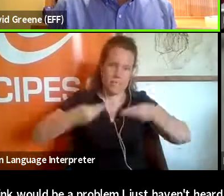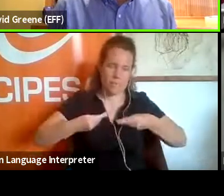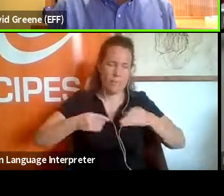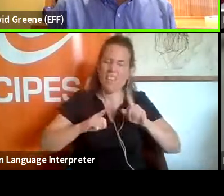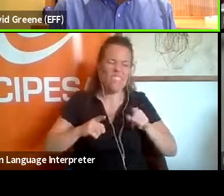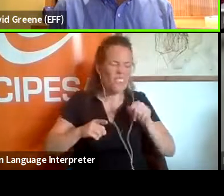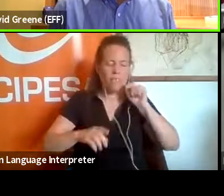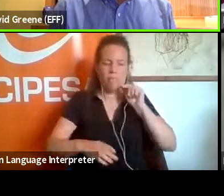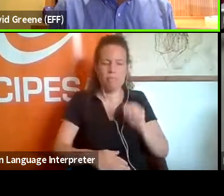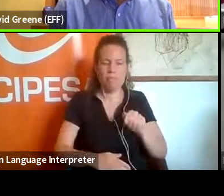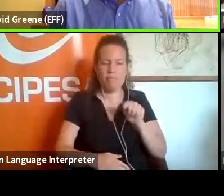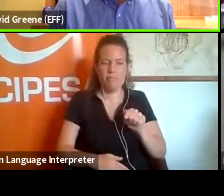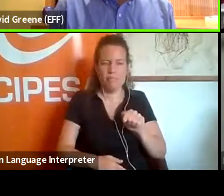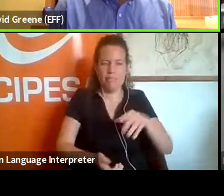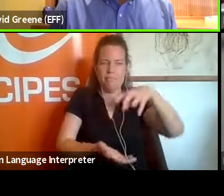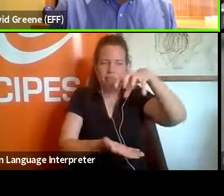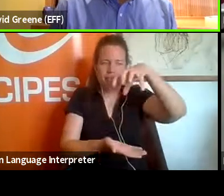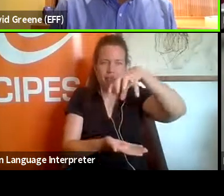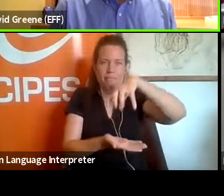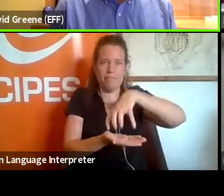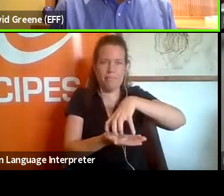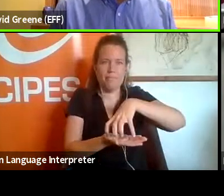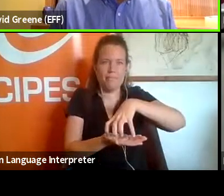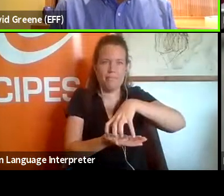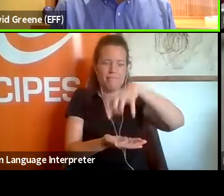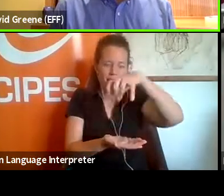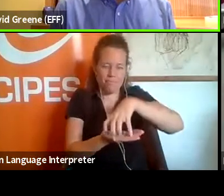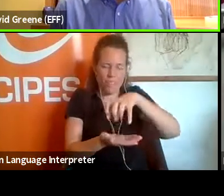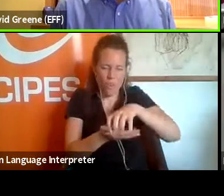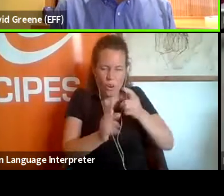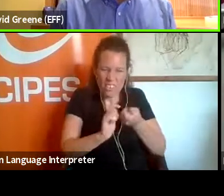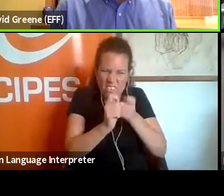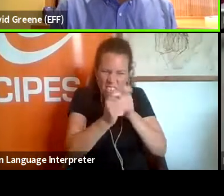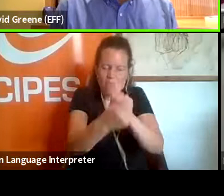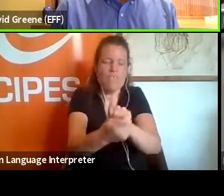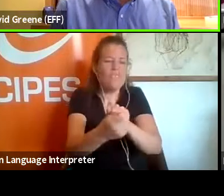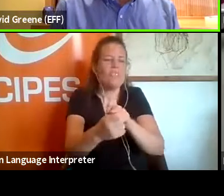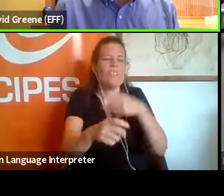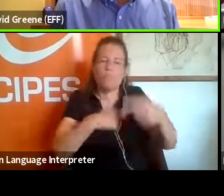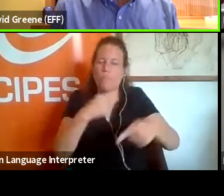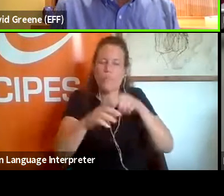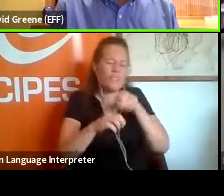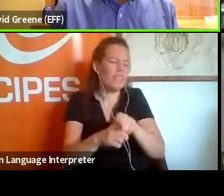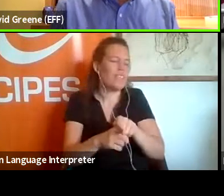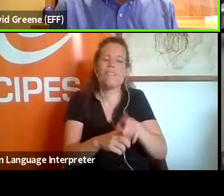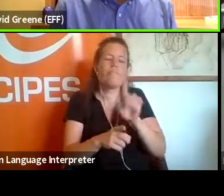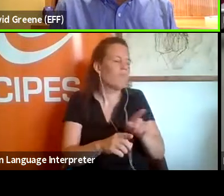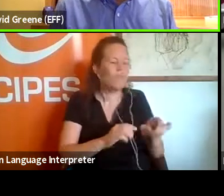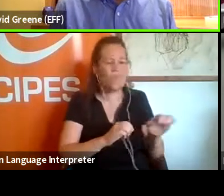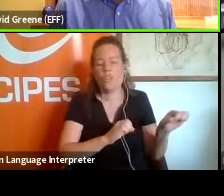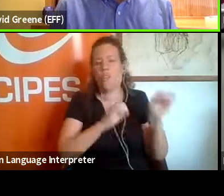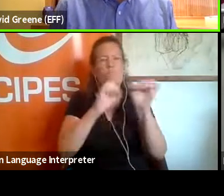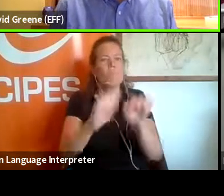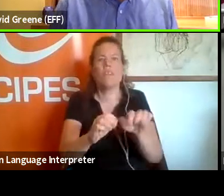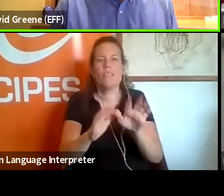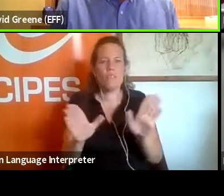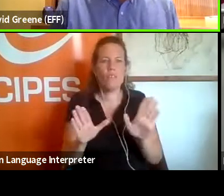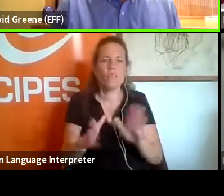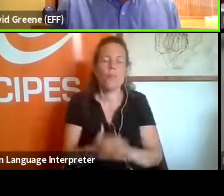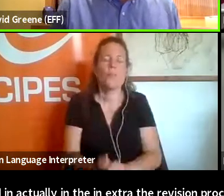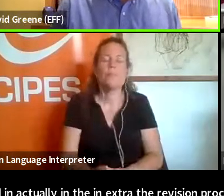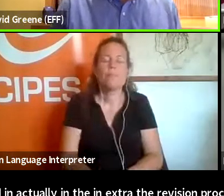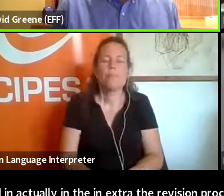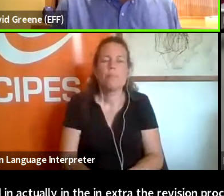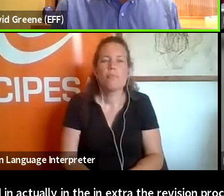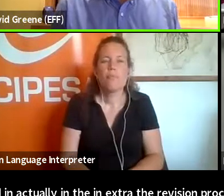involved in the revision process or the reporting process going forward. But one